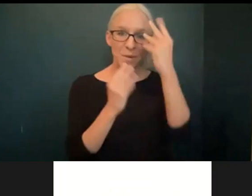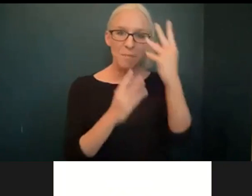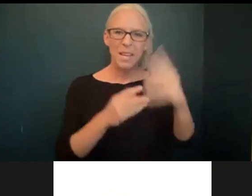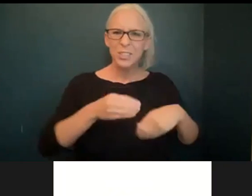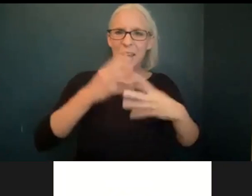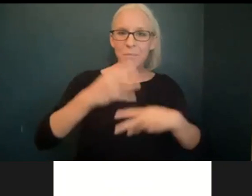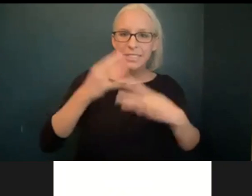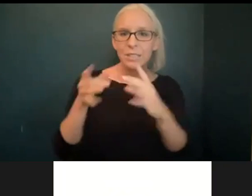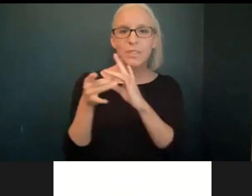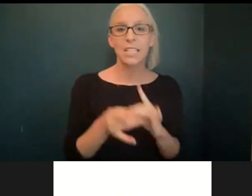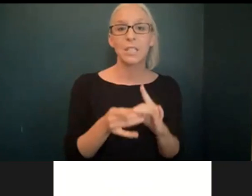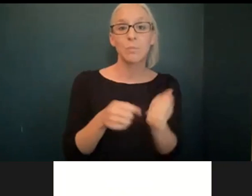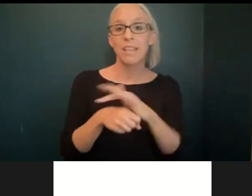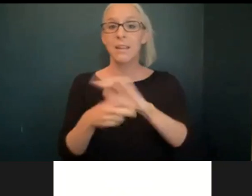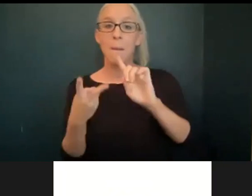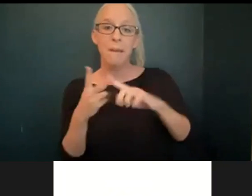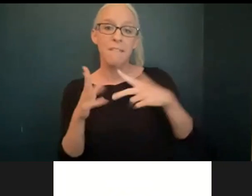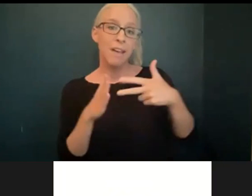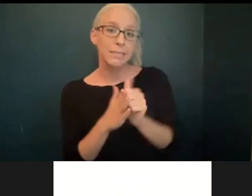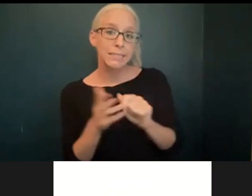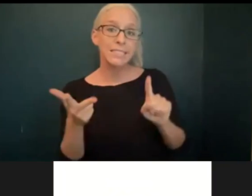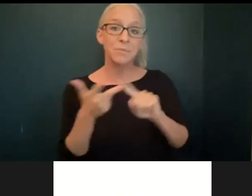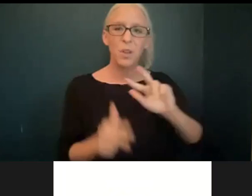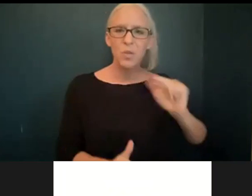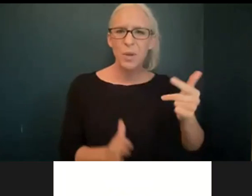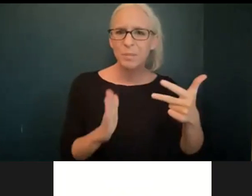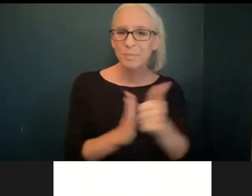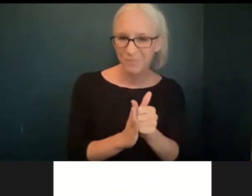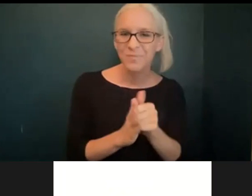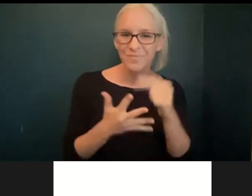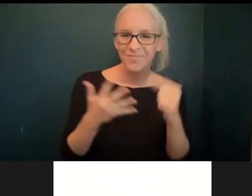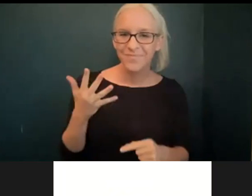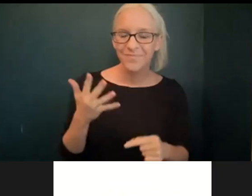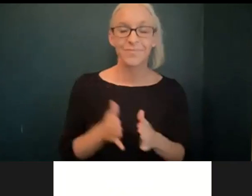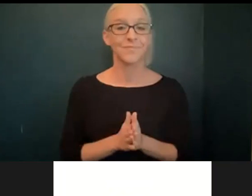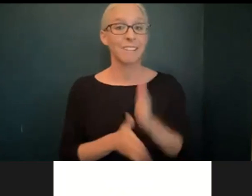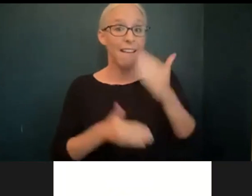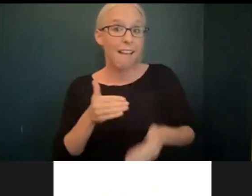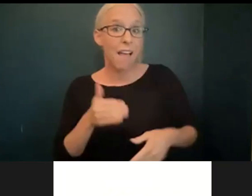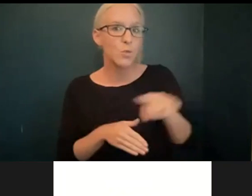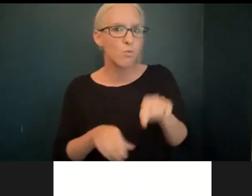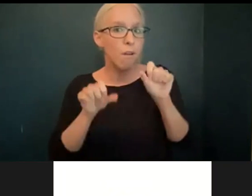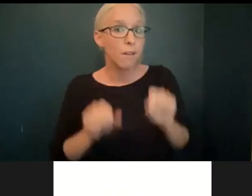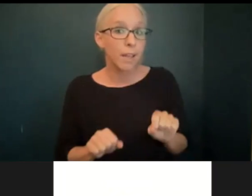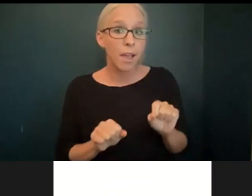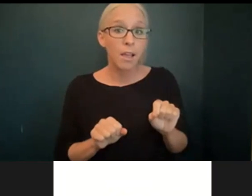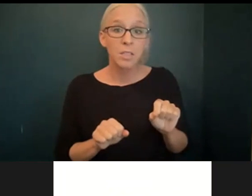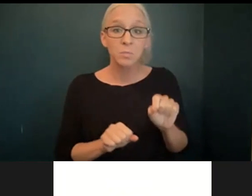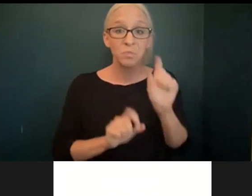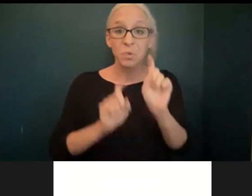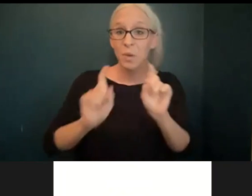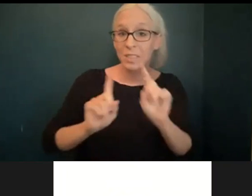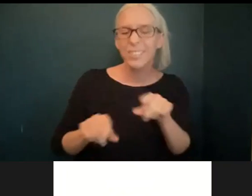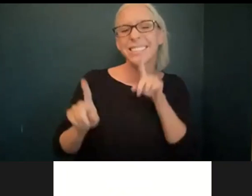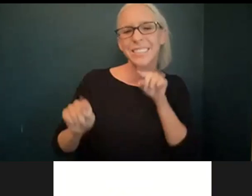the vaccine, boosters, all that good stuff. And then at the end, everyone will have an opportunity to ask their questions.